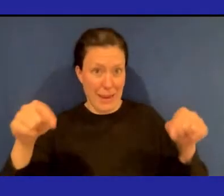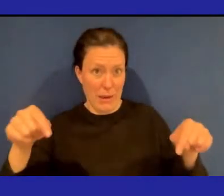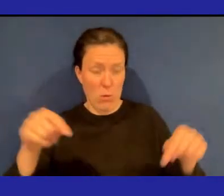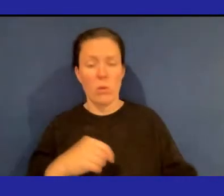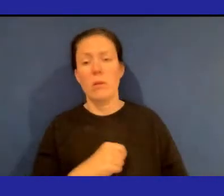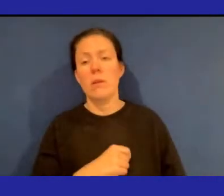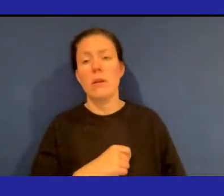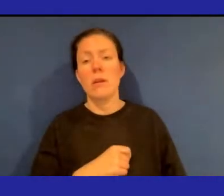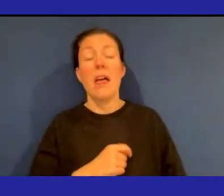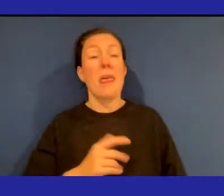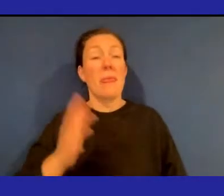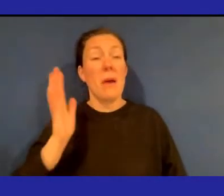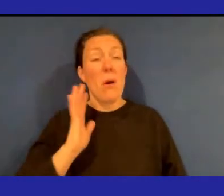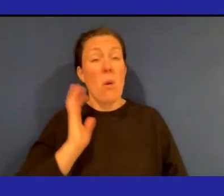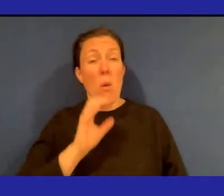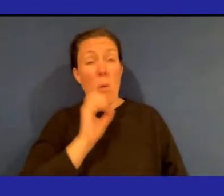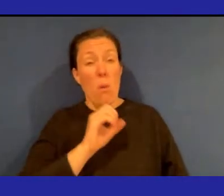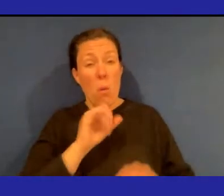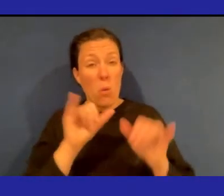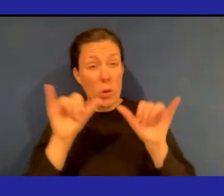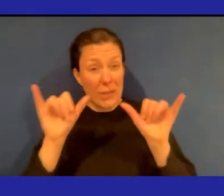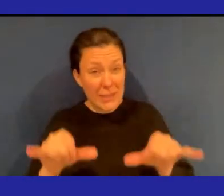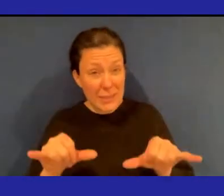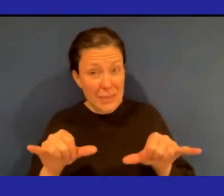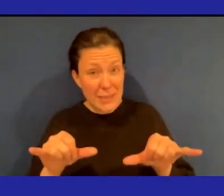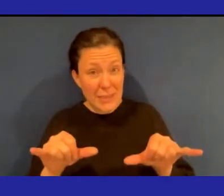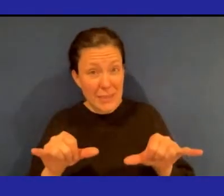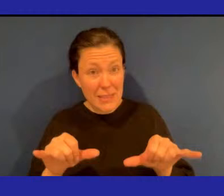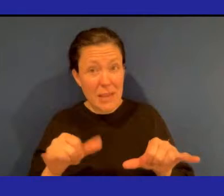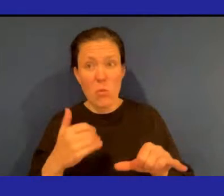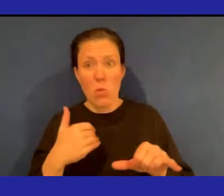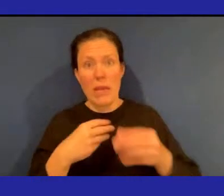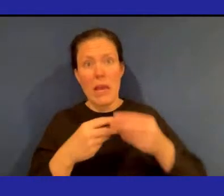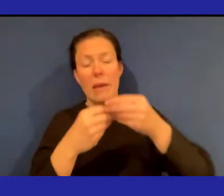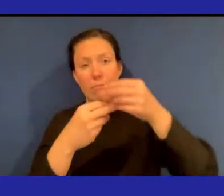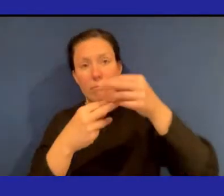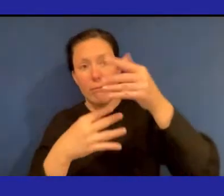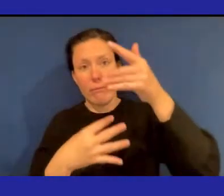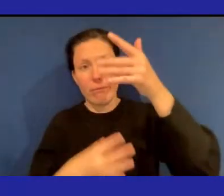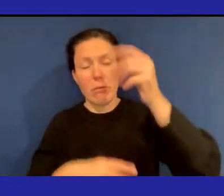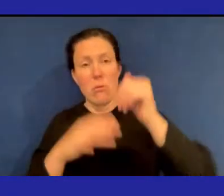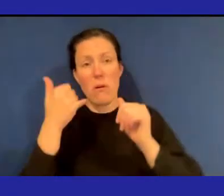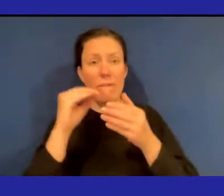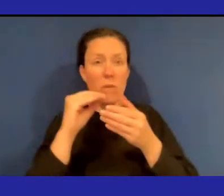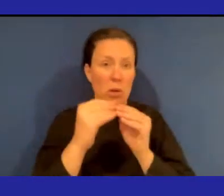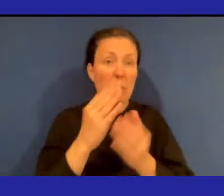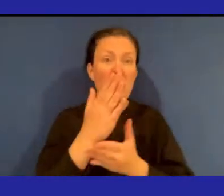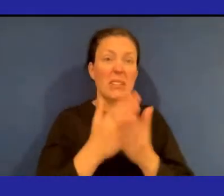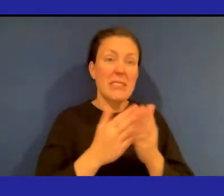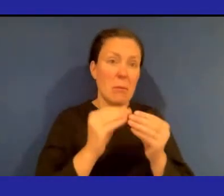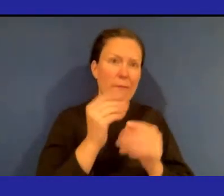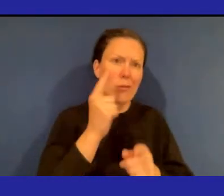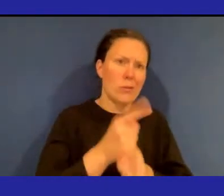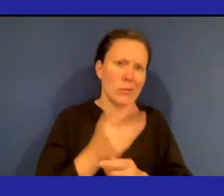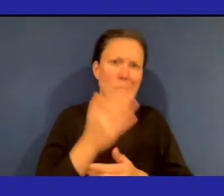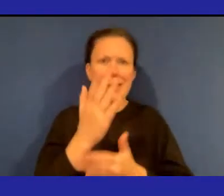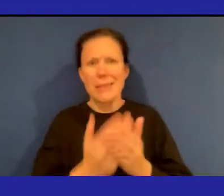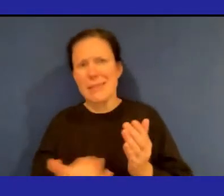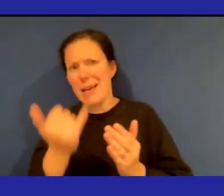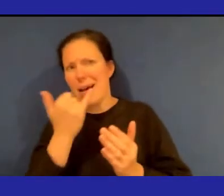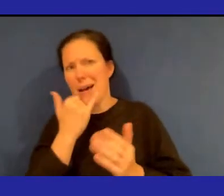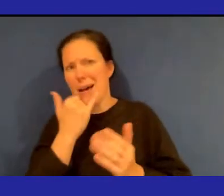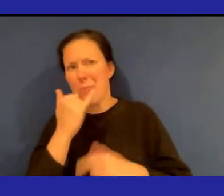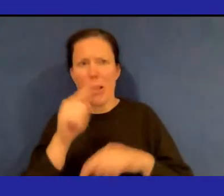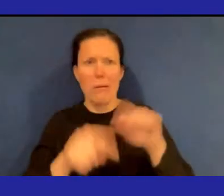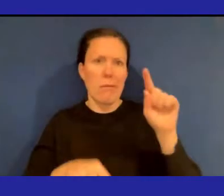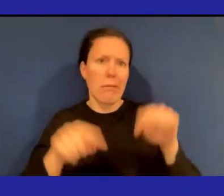old system, whereby we have a zillion phone numbers, some of whom are right, some of whom are wrong. Sometimes there's someone to